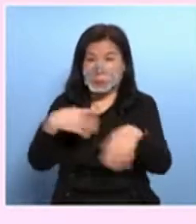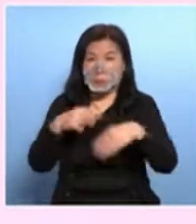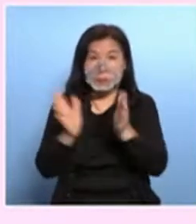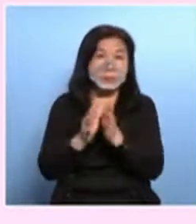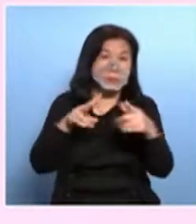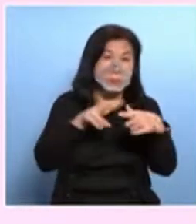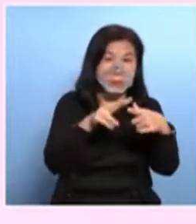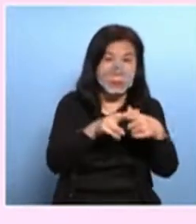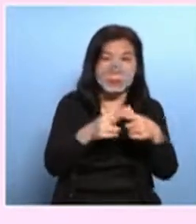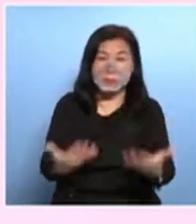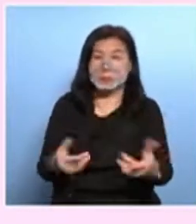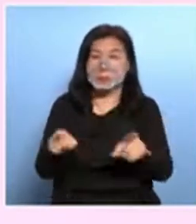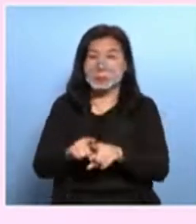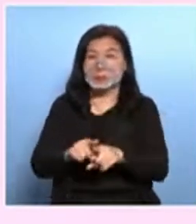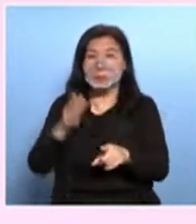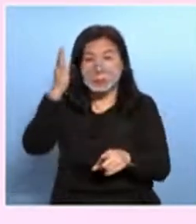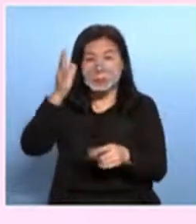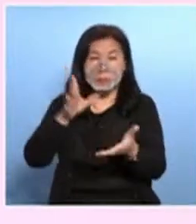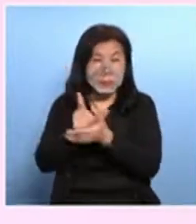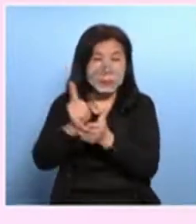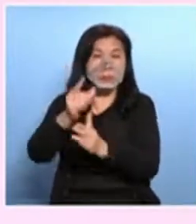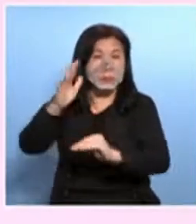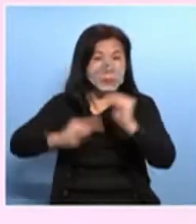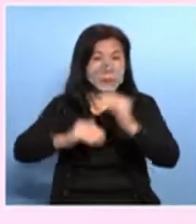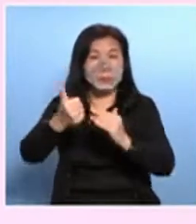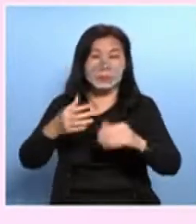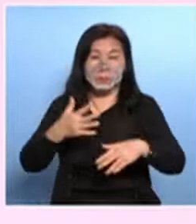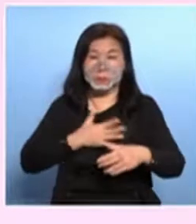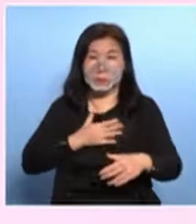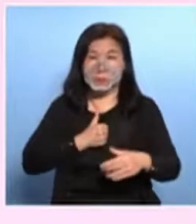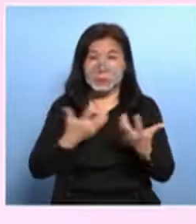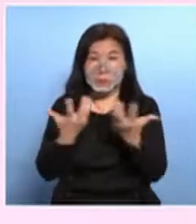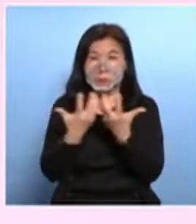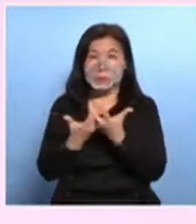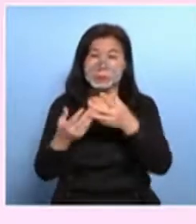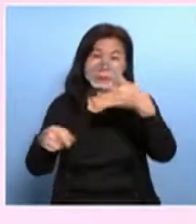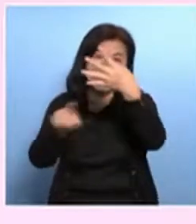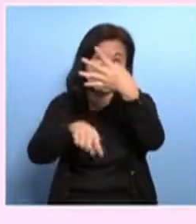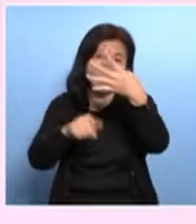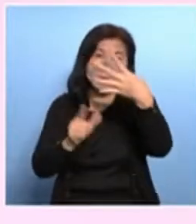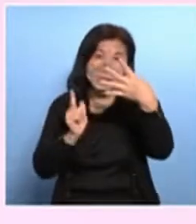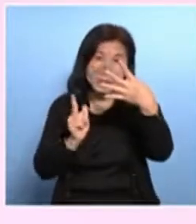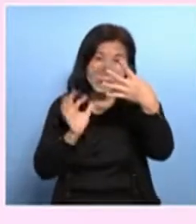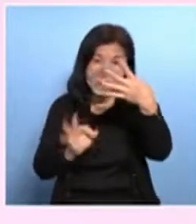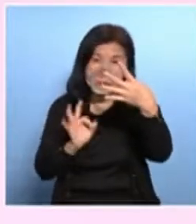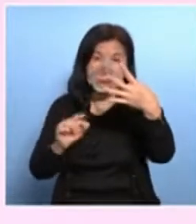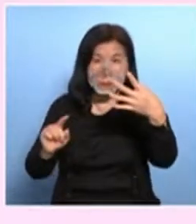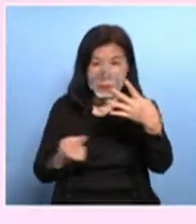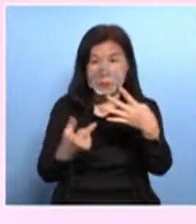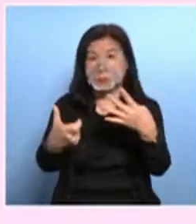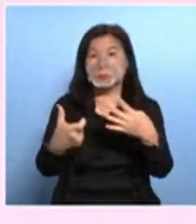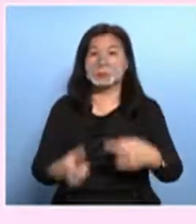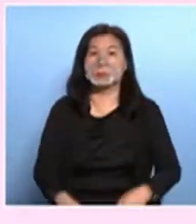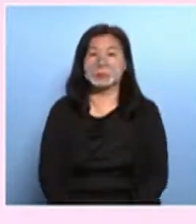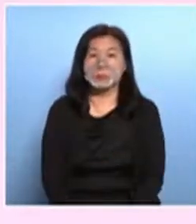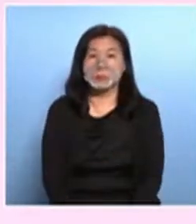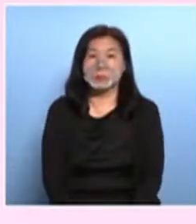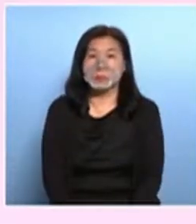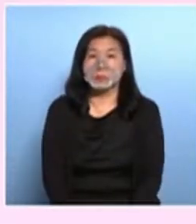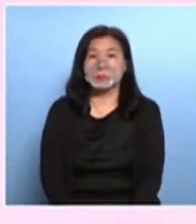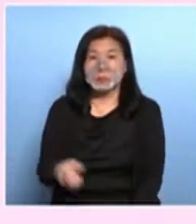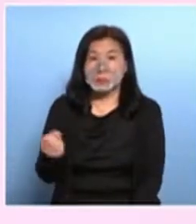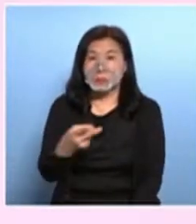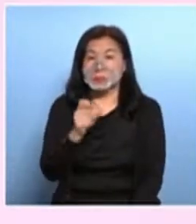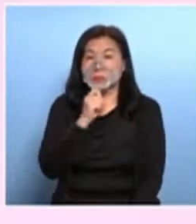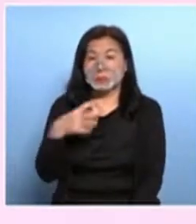developing fintech professionals' qualifications for different financial sectors, thereby promoting comprehensive professional development of fintech talent. The estimated expenditure